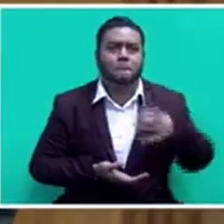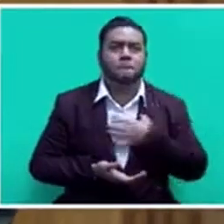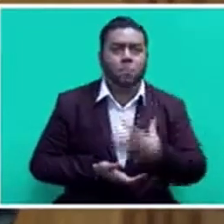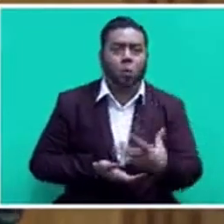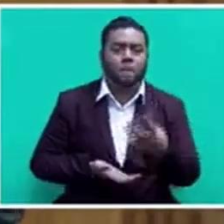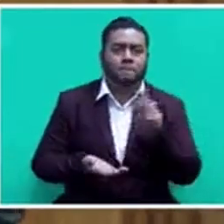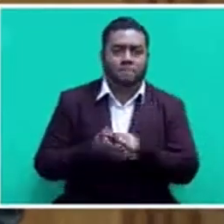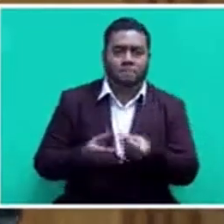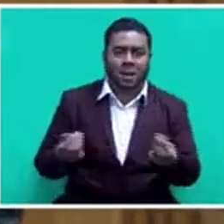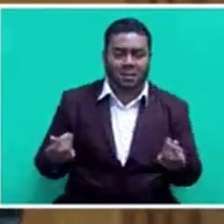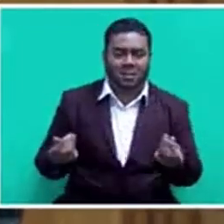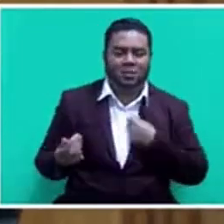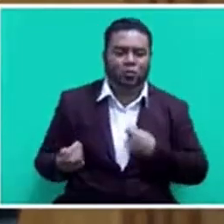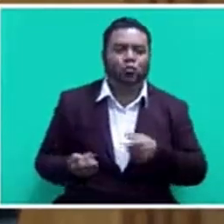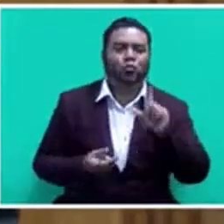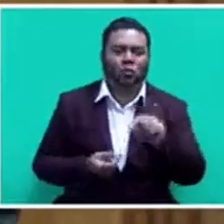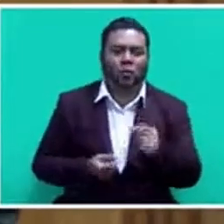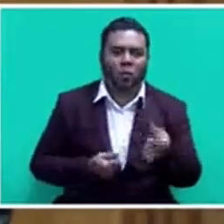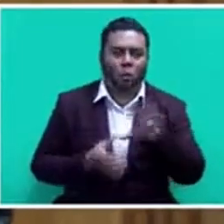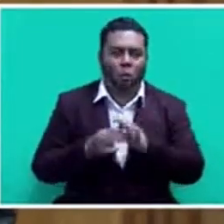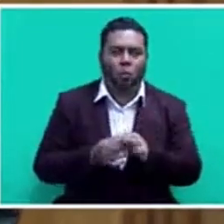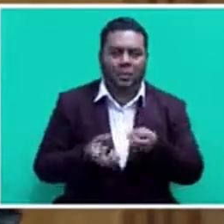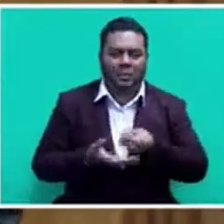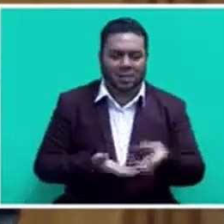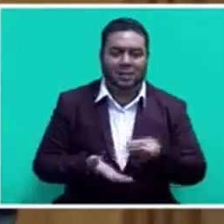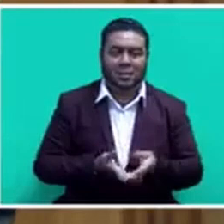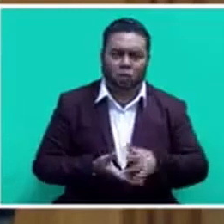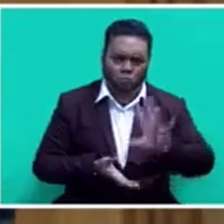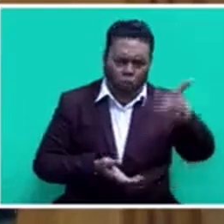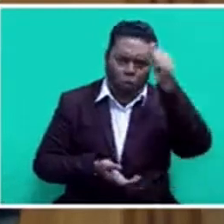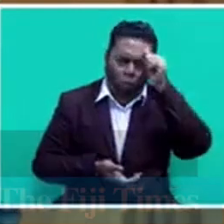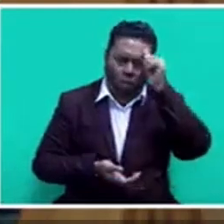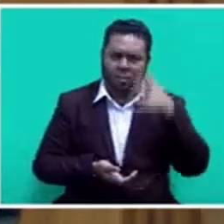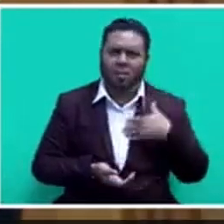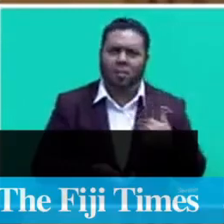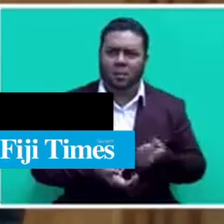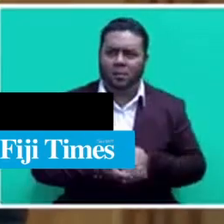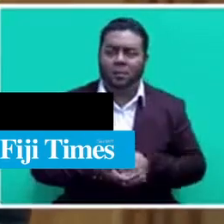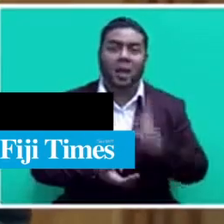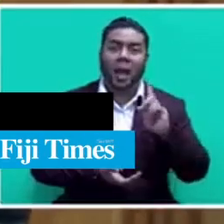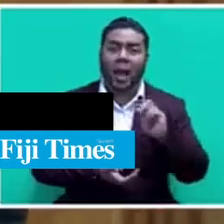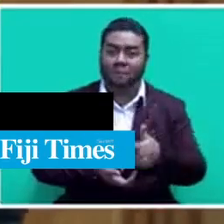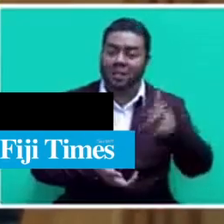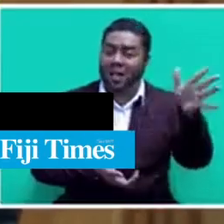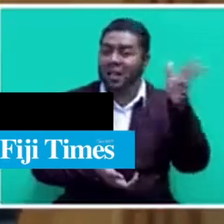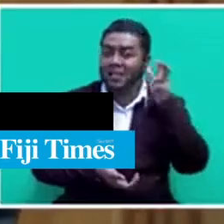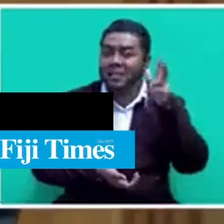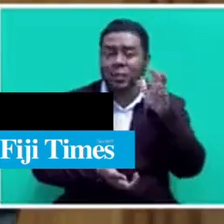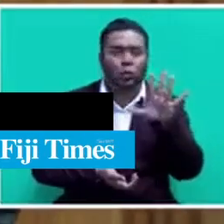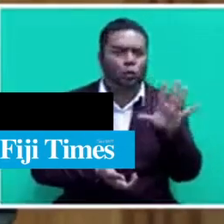to cater for their daily expenses. You know very well, Honorable Speaker, after listening to the budget